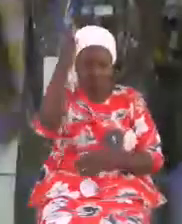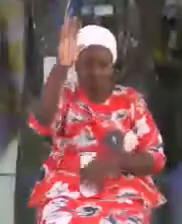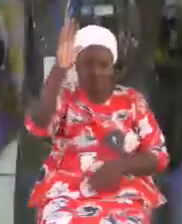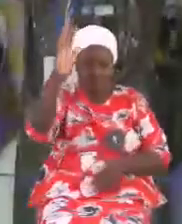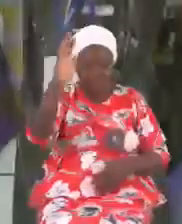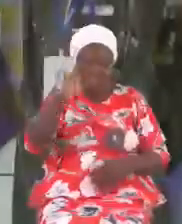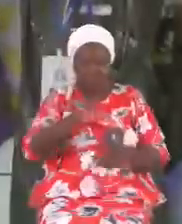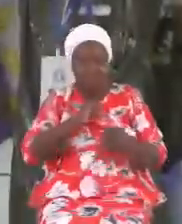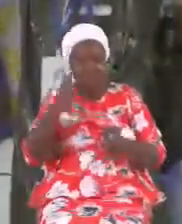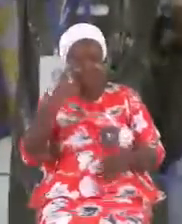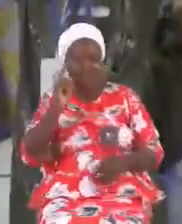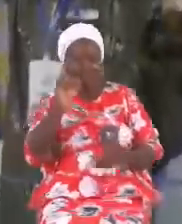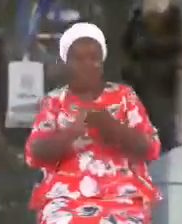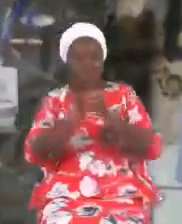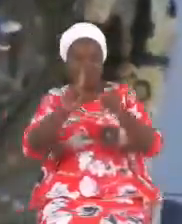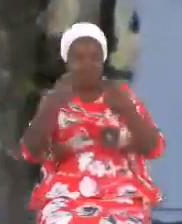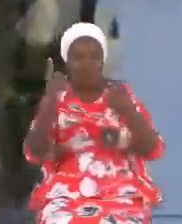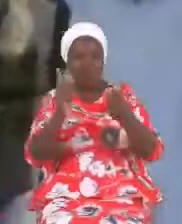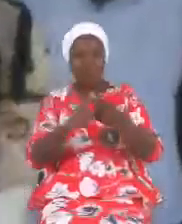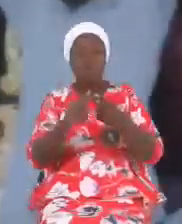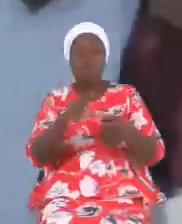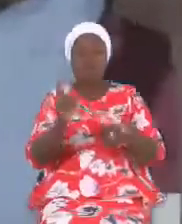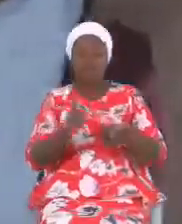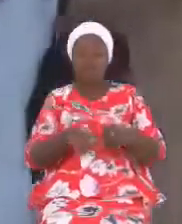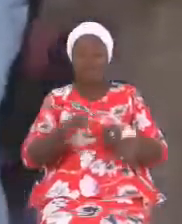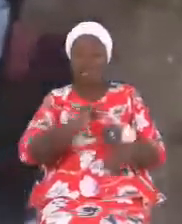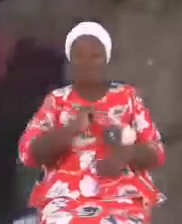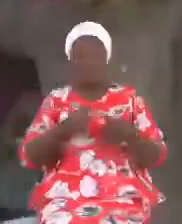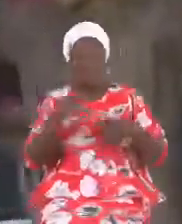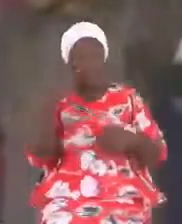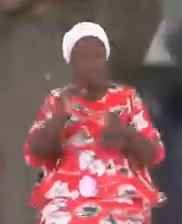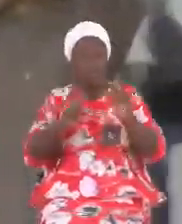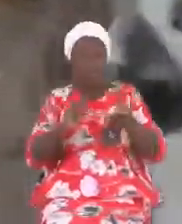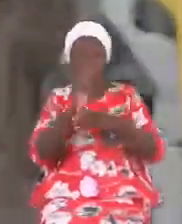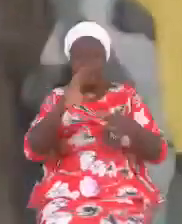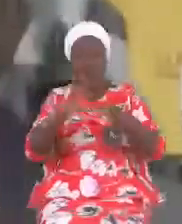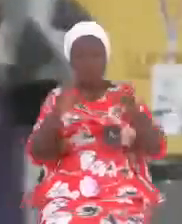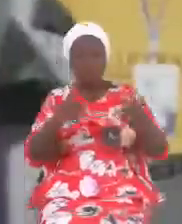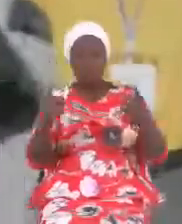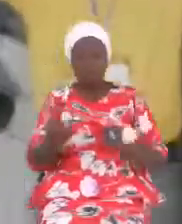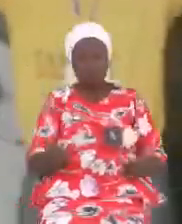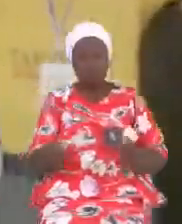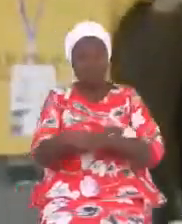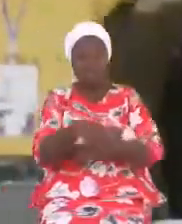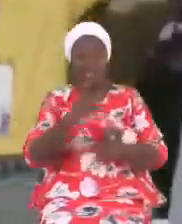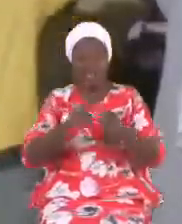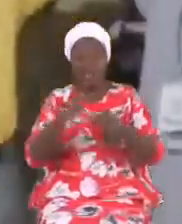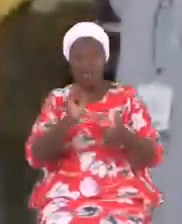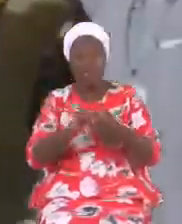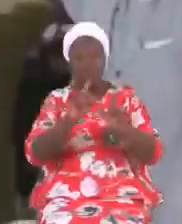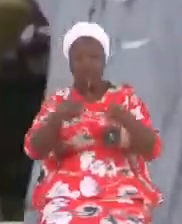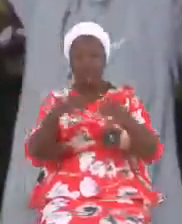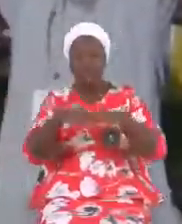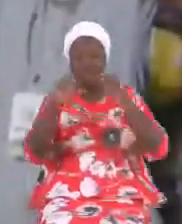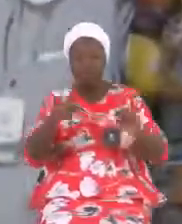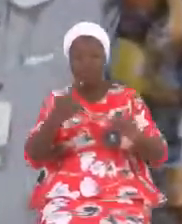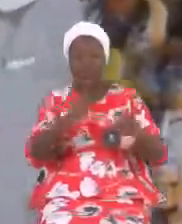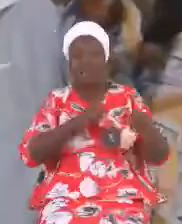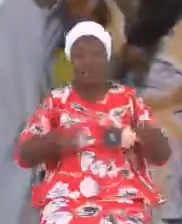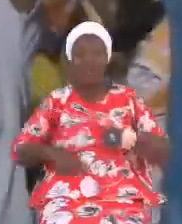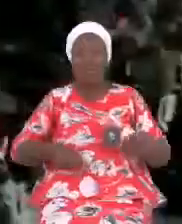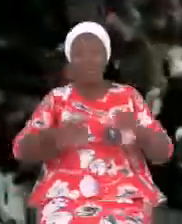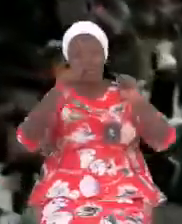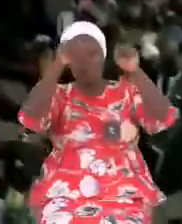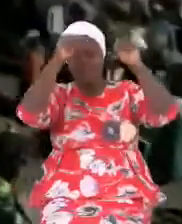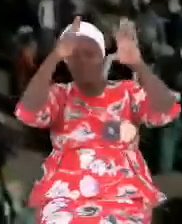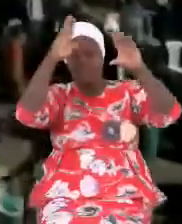the one that is going to get loose today. The one that will go in the strength and the power of the Lord. Father, in the mighty name